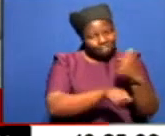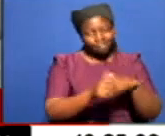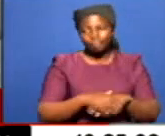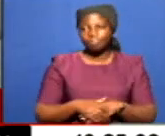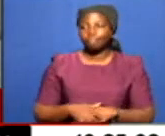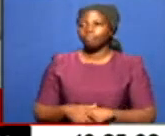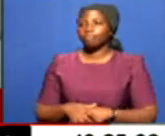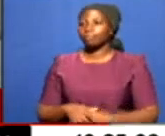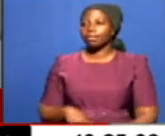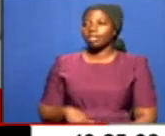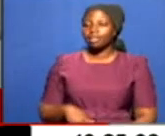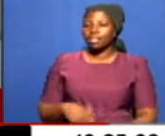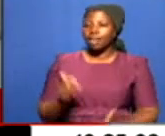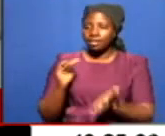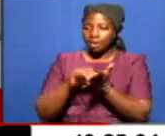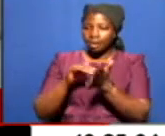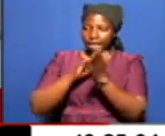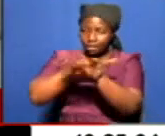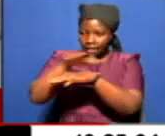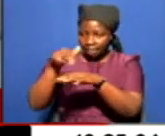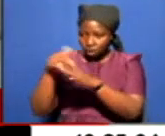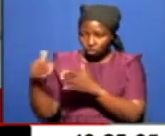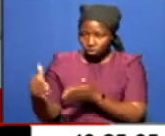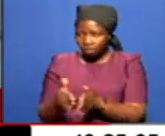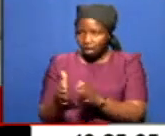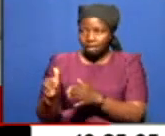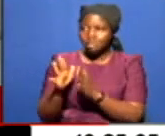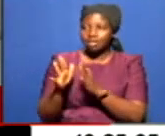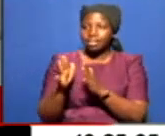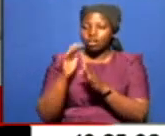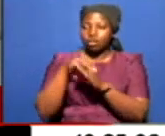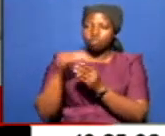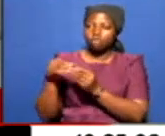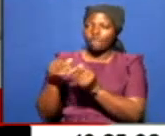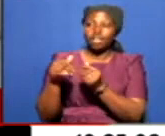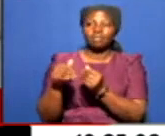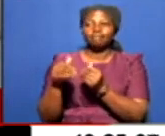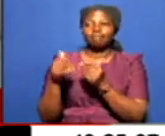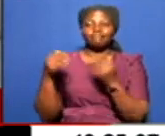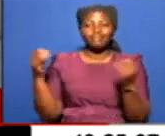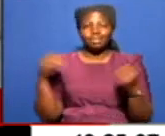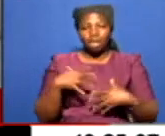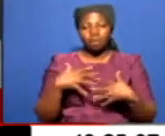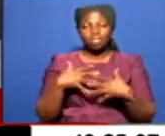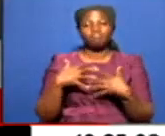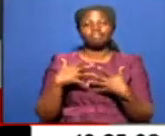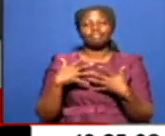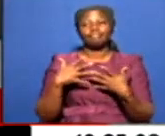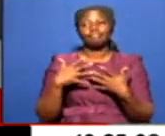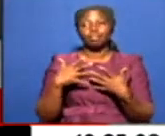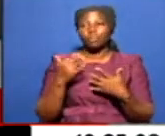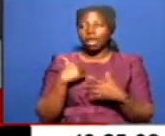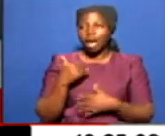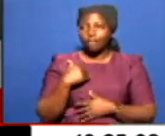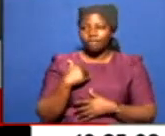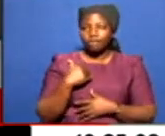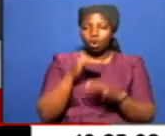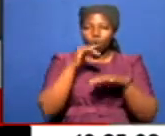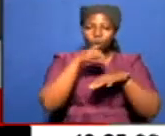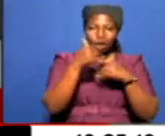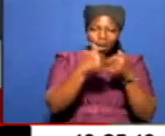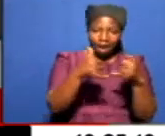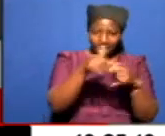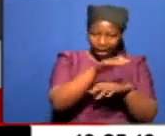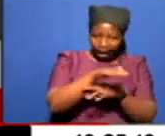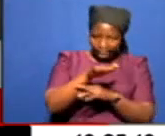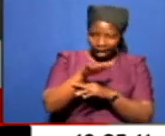National Strategy on Countering Violent Extremism, we have a pillar on media and online. Okay. And in that platform of